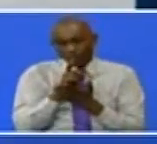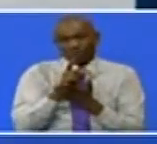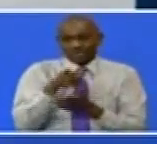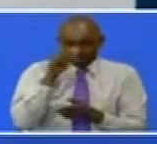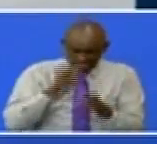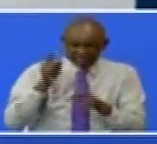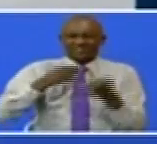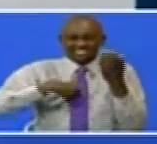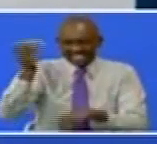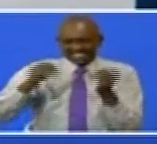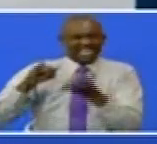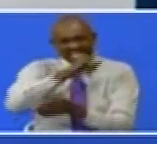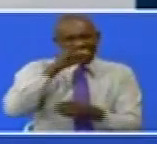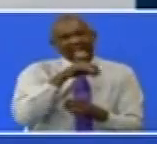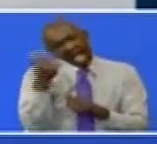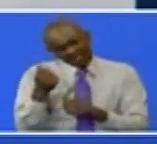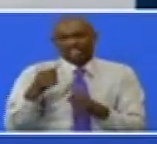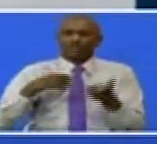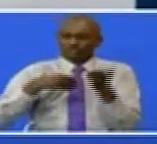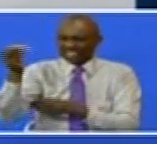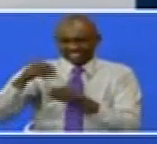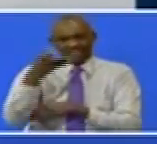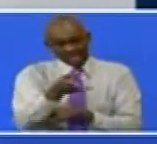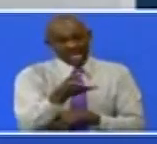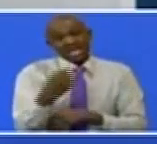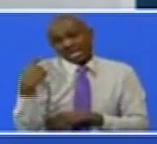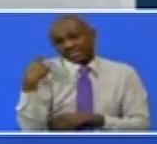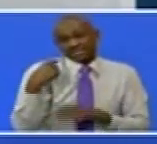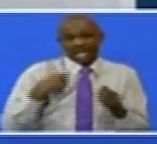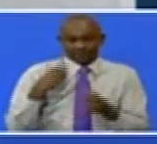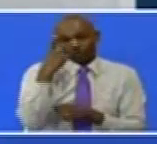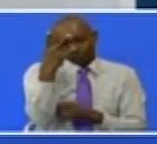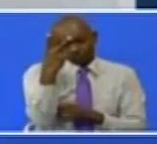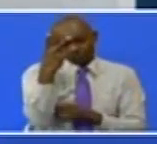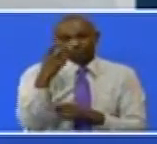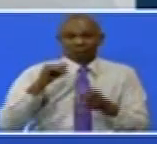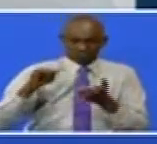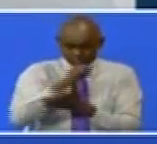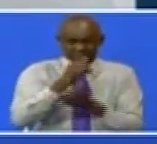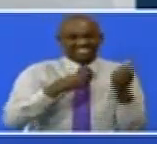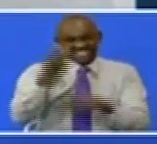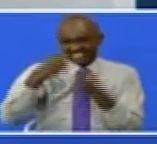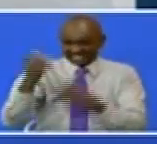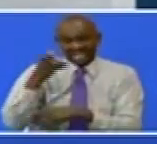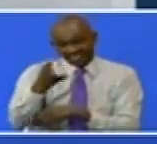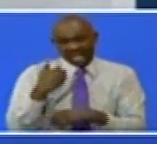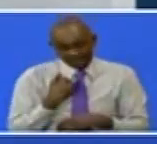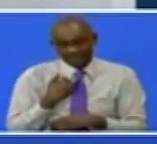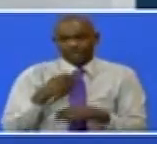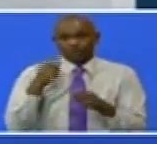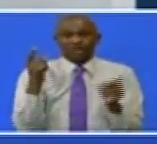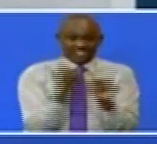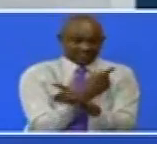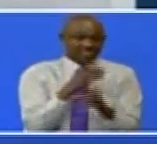a number of aircraft to actually include the latest sale of two Boeing 777-200ER